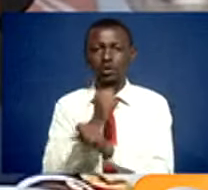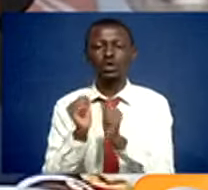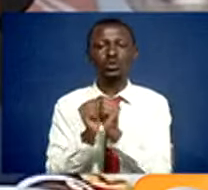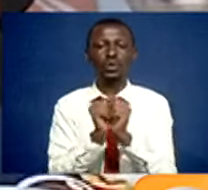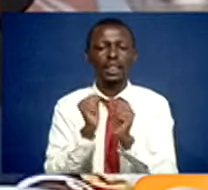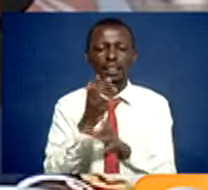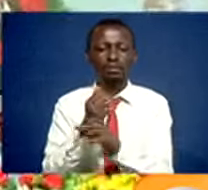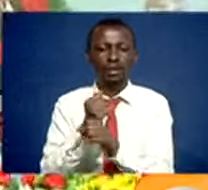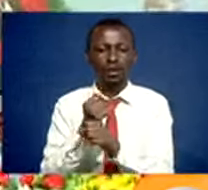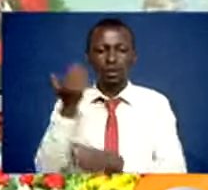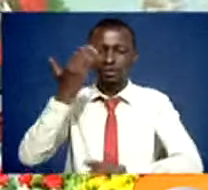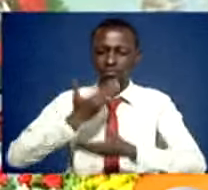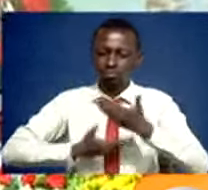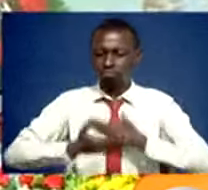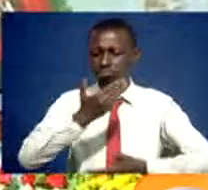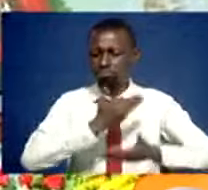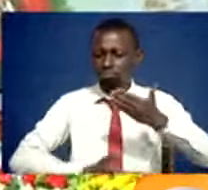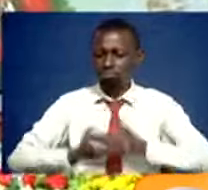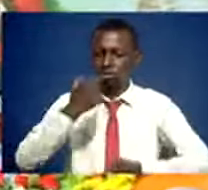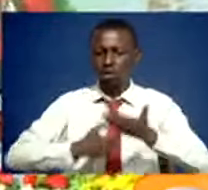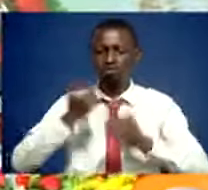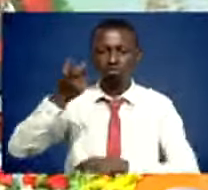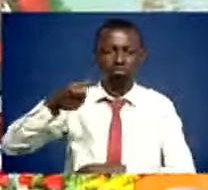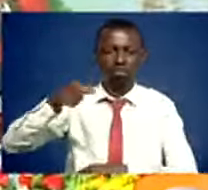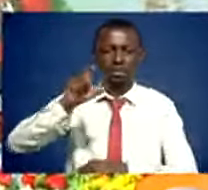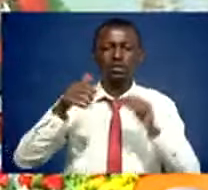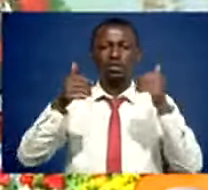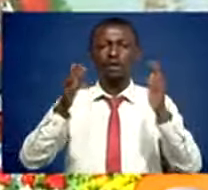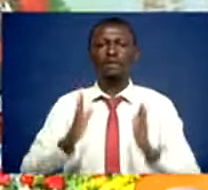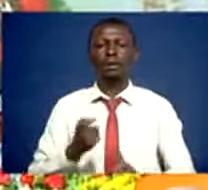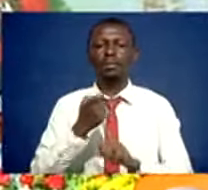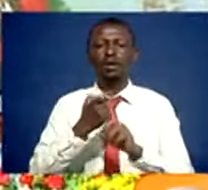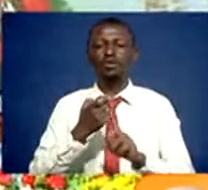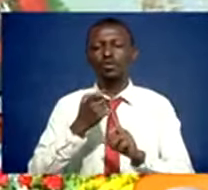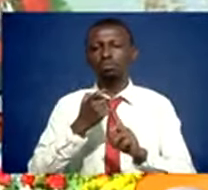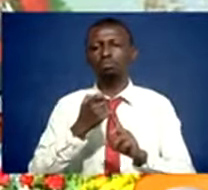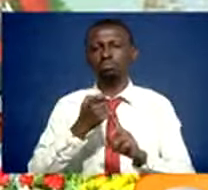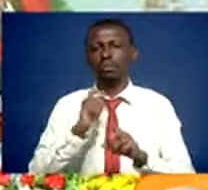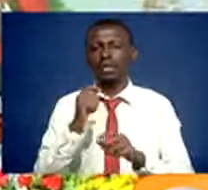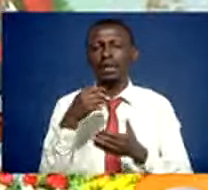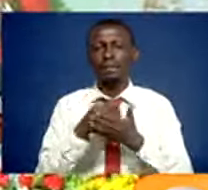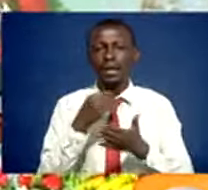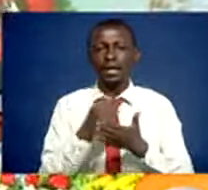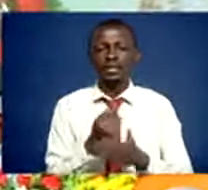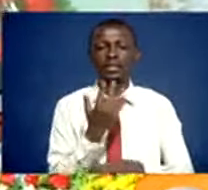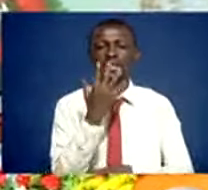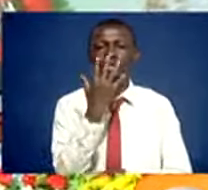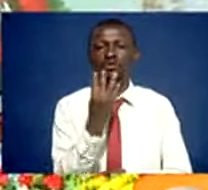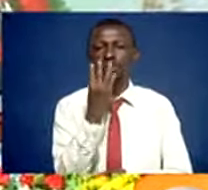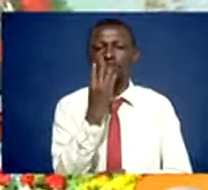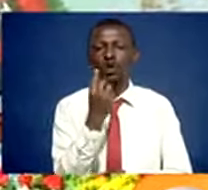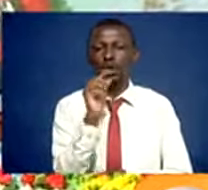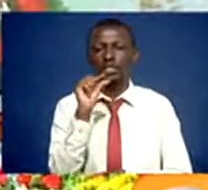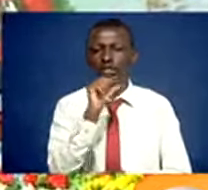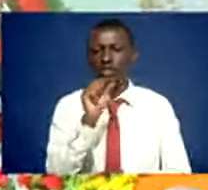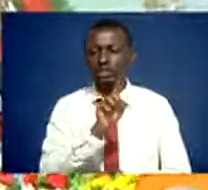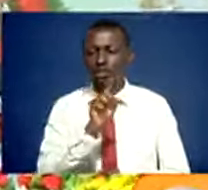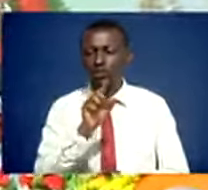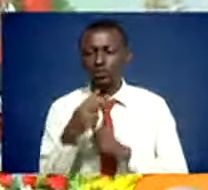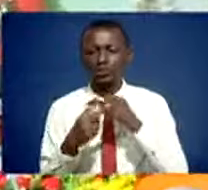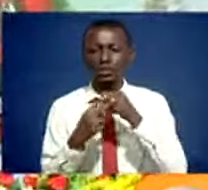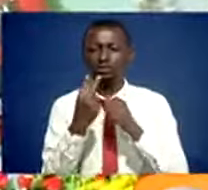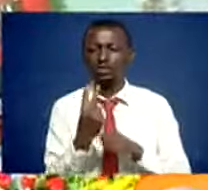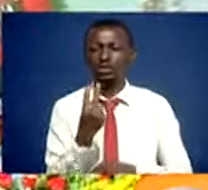to negotiate a price increase for farmers from Kenya shillings 54 shillings a kilo to Kenya shillings